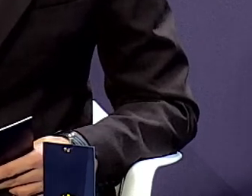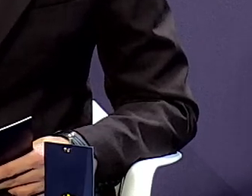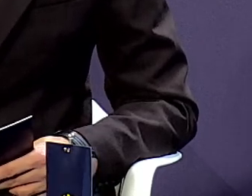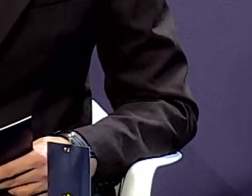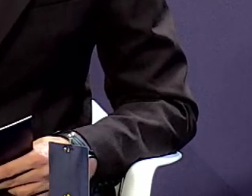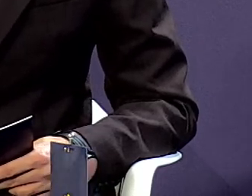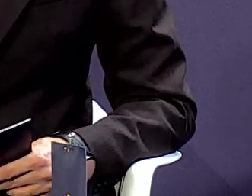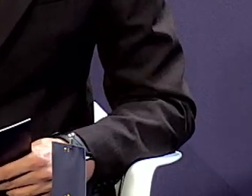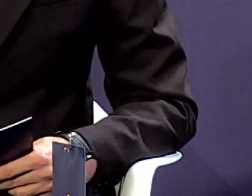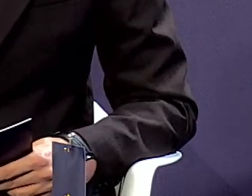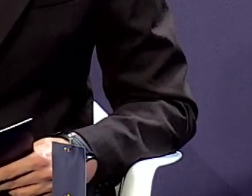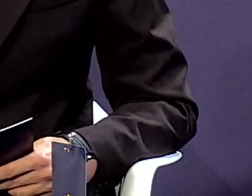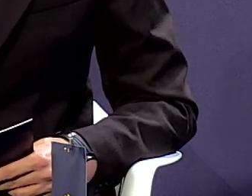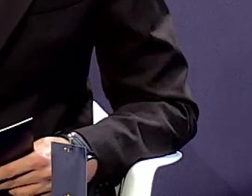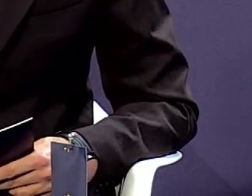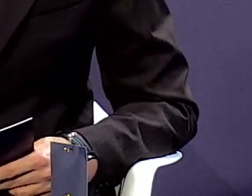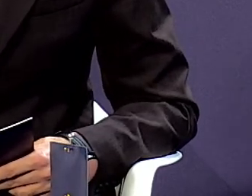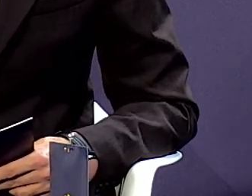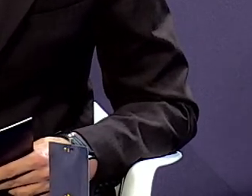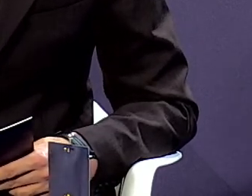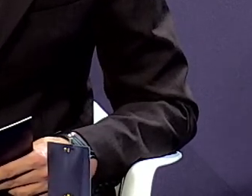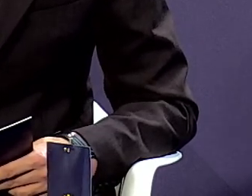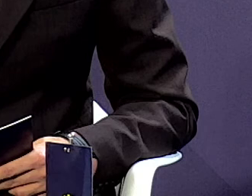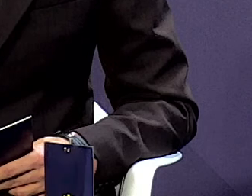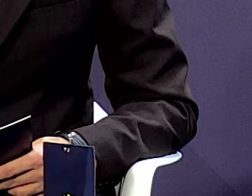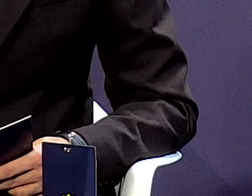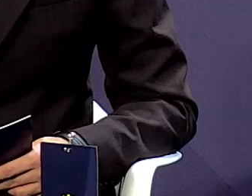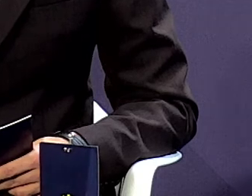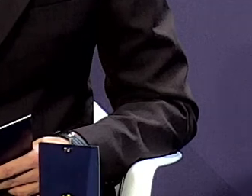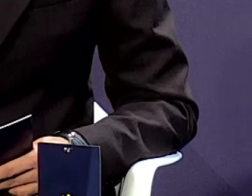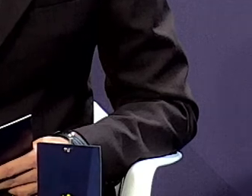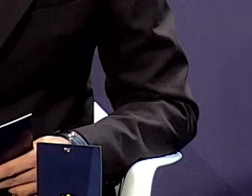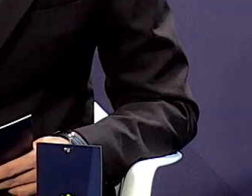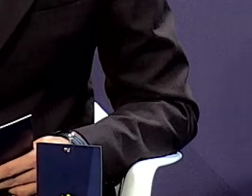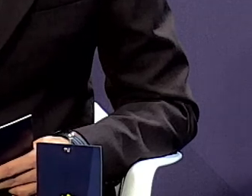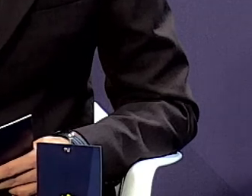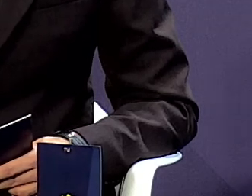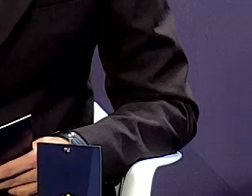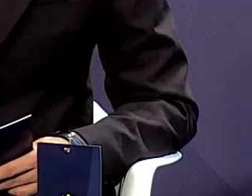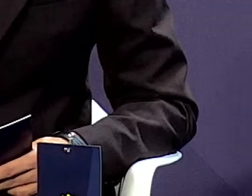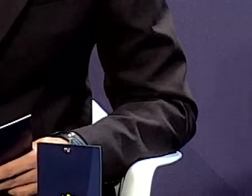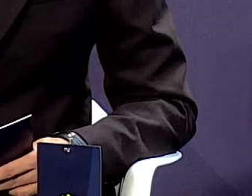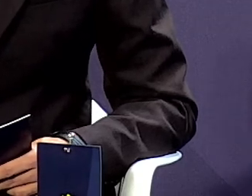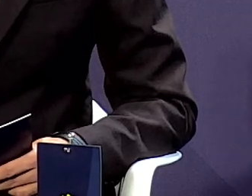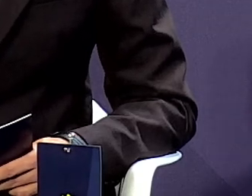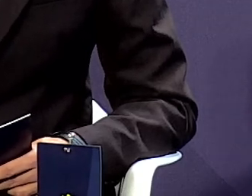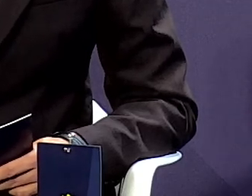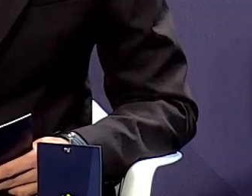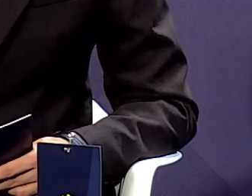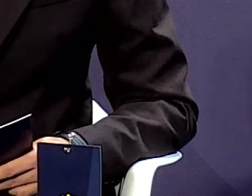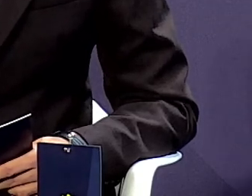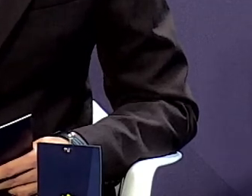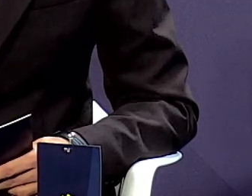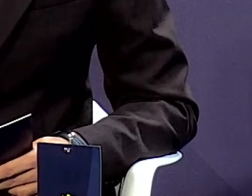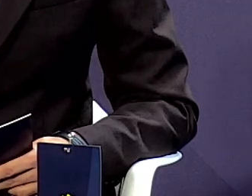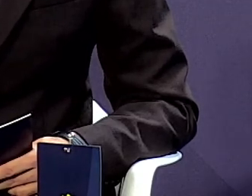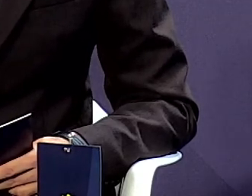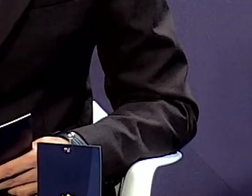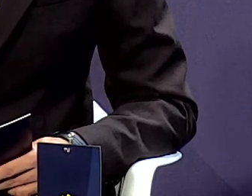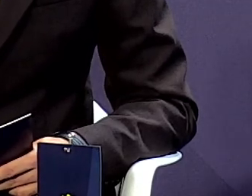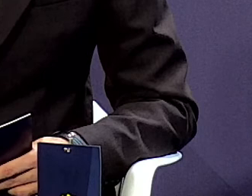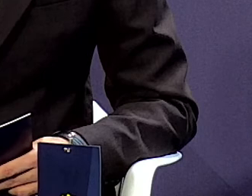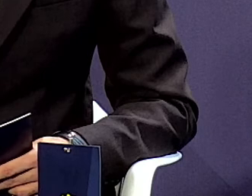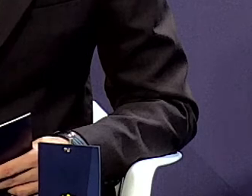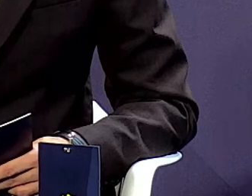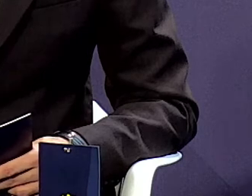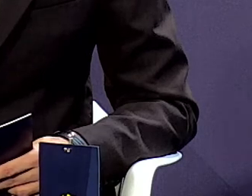COVID. We have been talking on how this became a barrier for participation for young people in different processes. In the discussion that we want to organize now, we want to be a